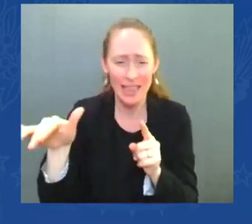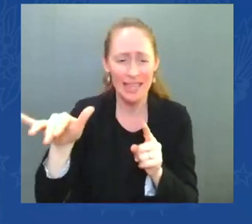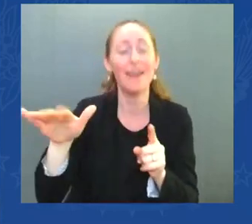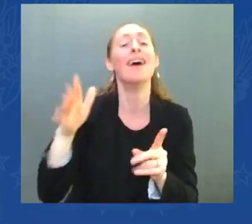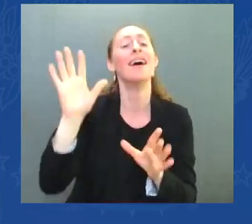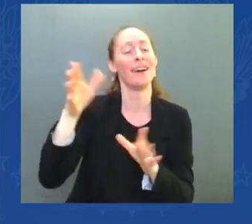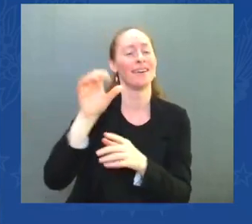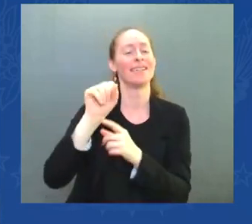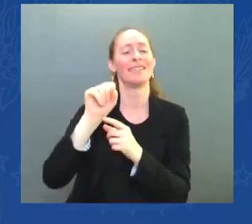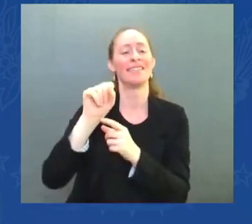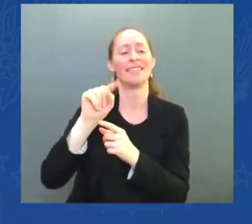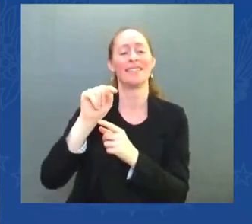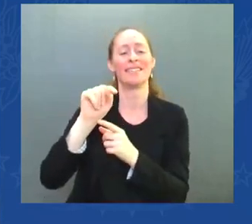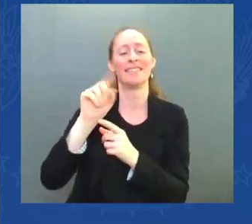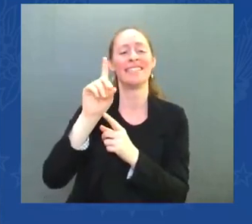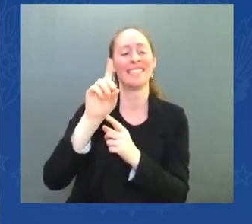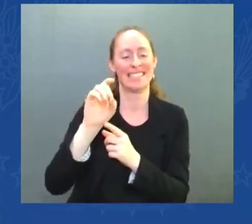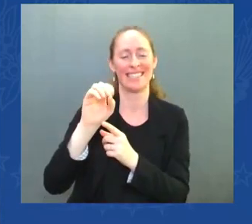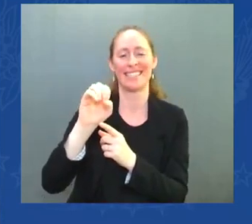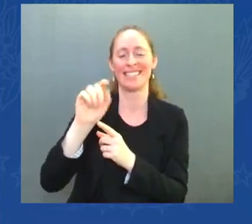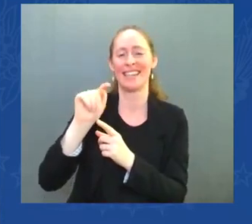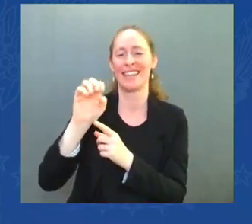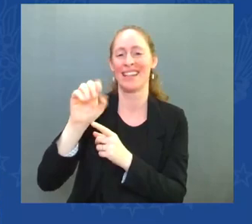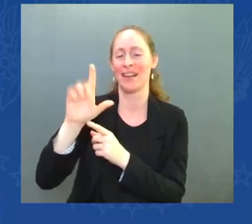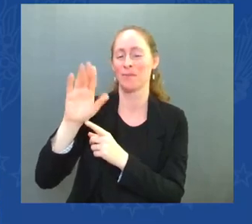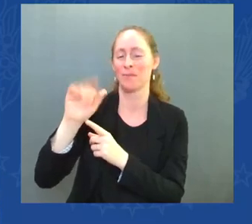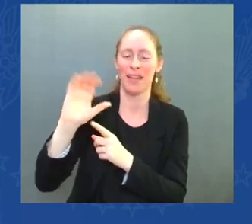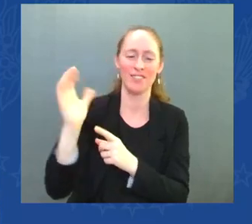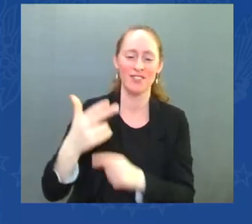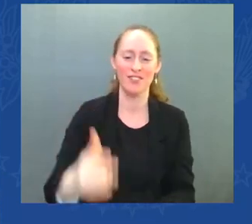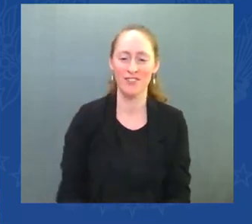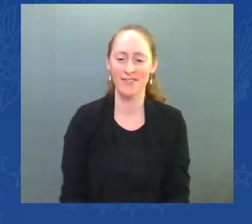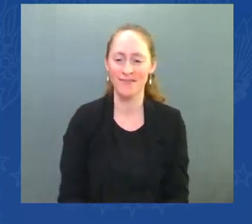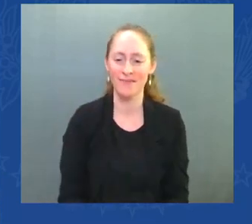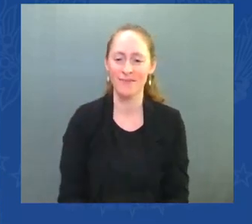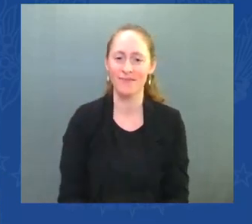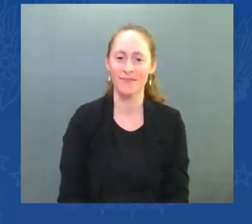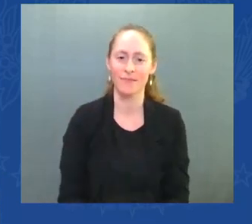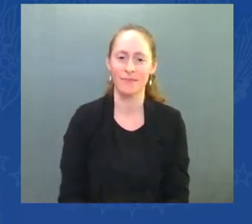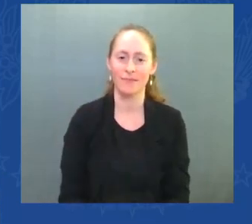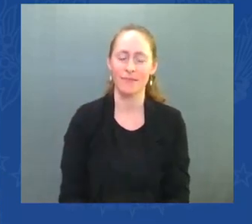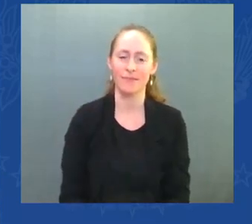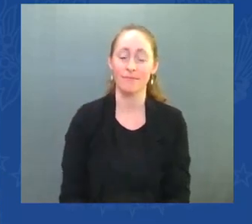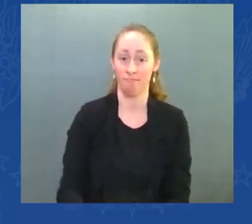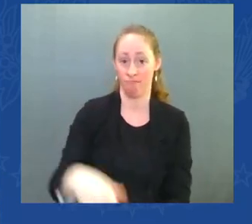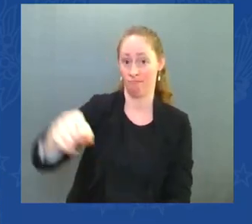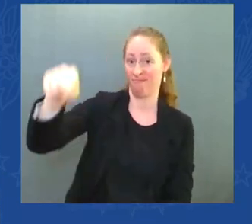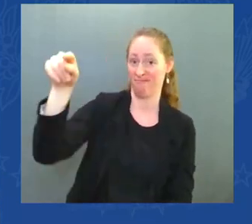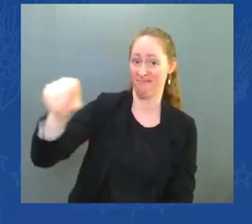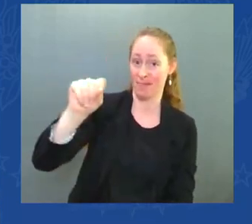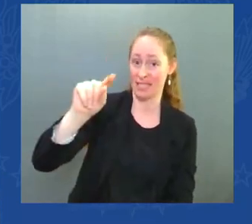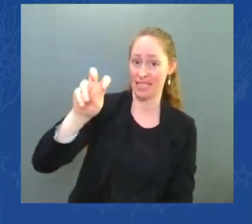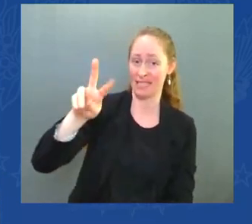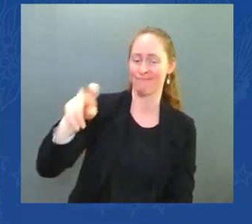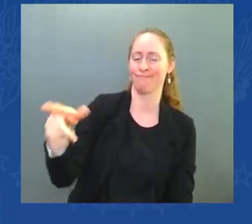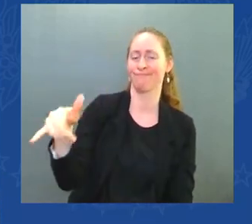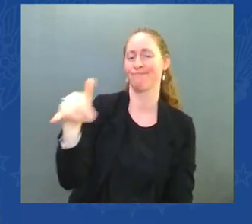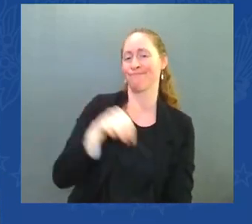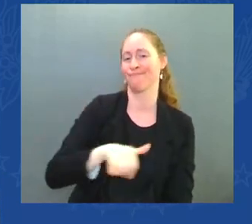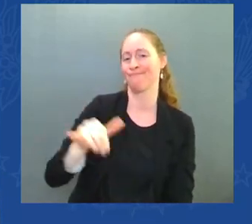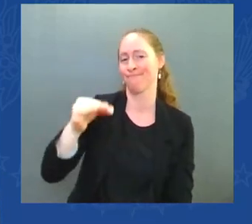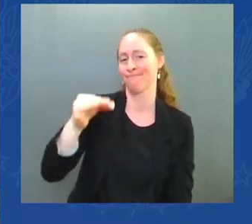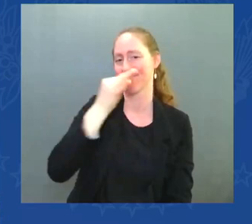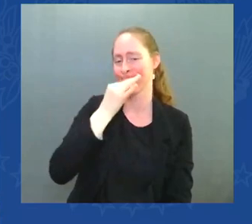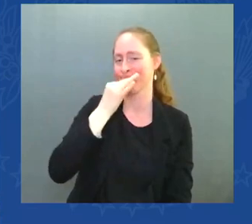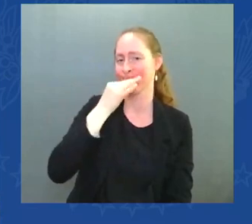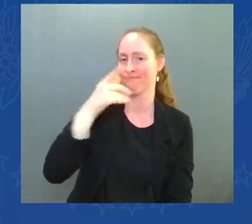immensely qualified. He served the Department of Justice for two decades. He worked side by side to support the work of federal, state, and